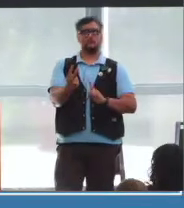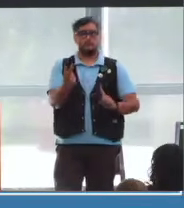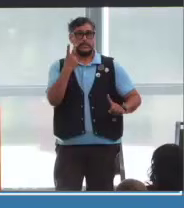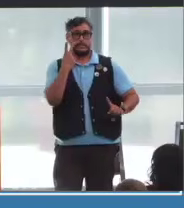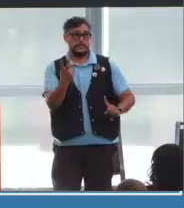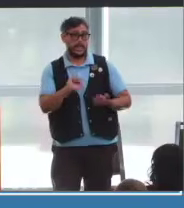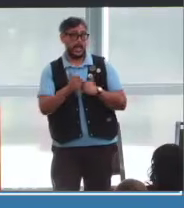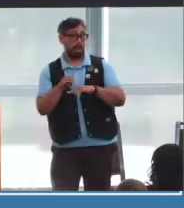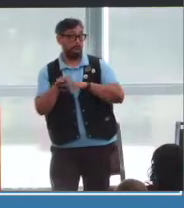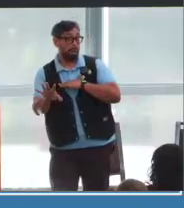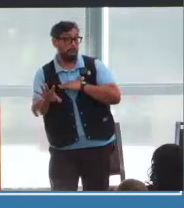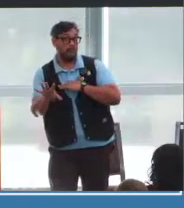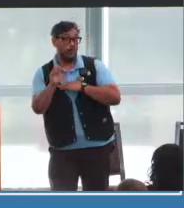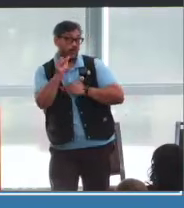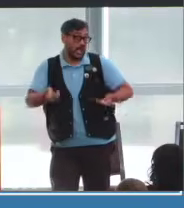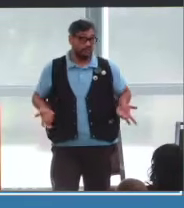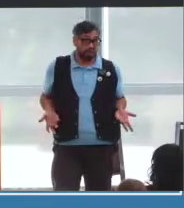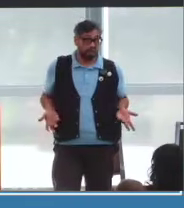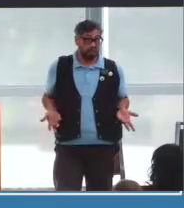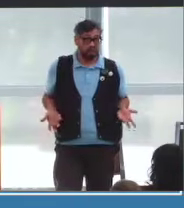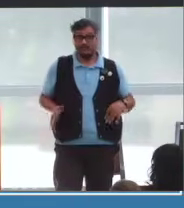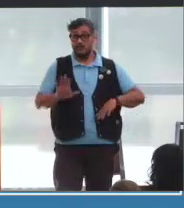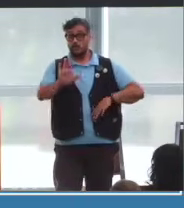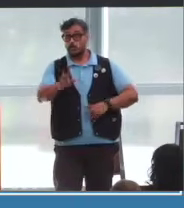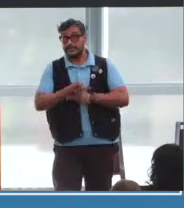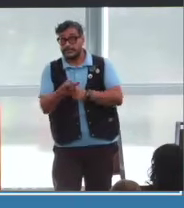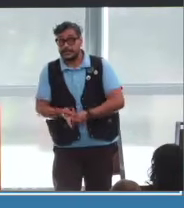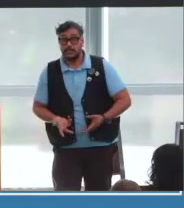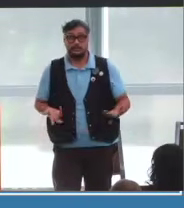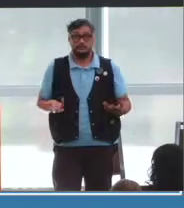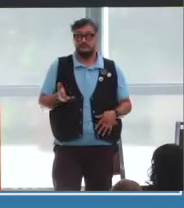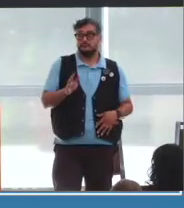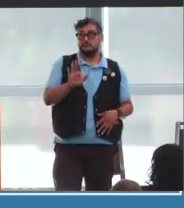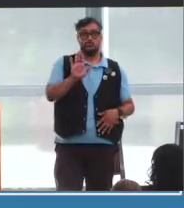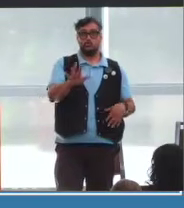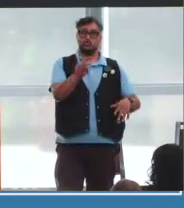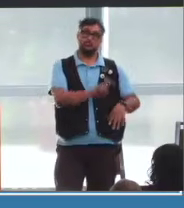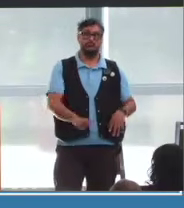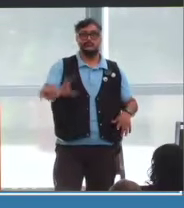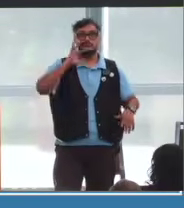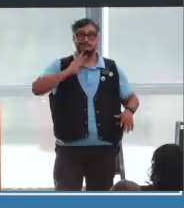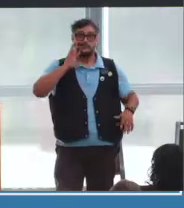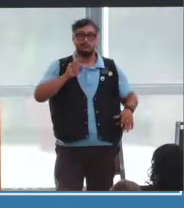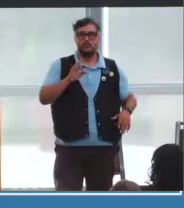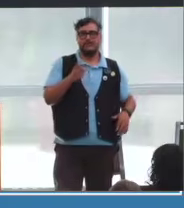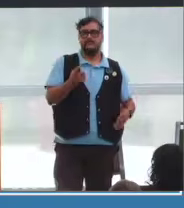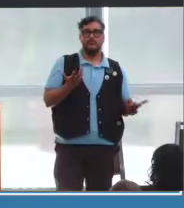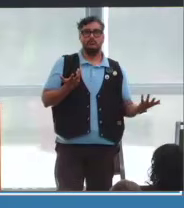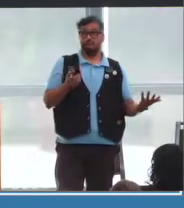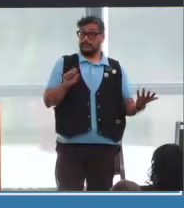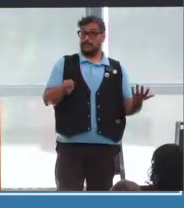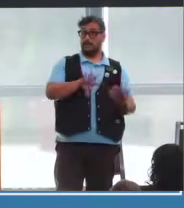that they're having or not having on your care and your journey. So if you